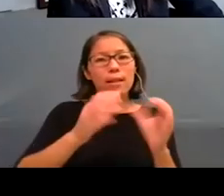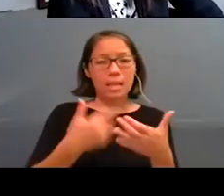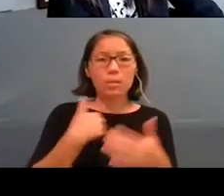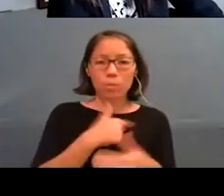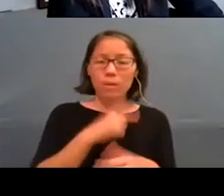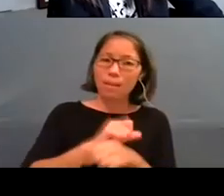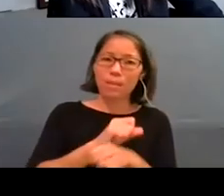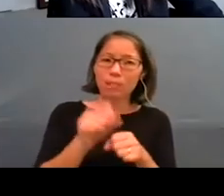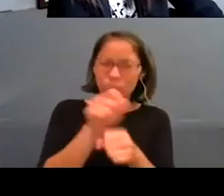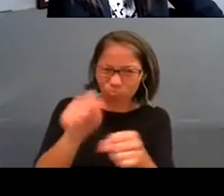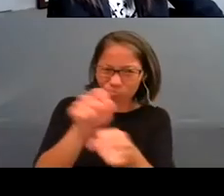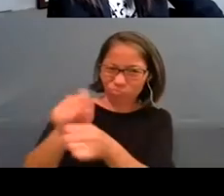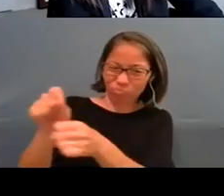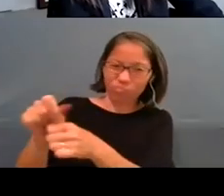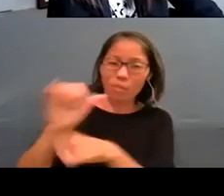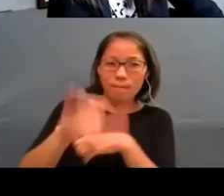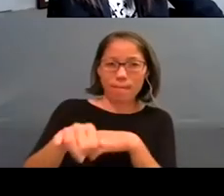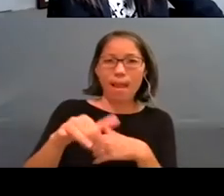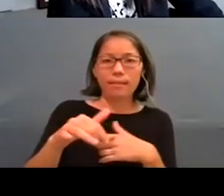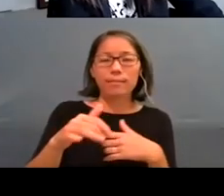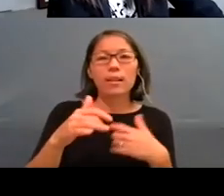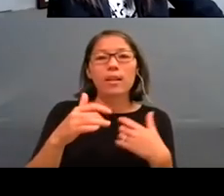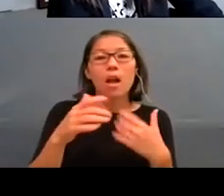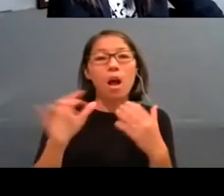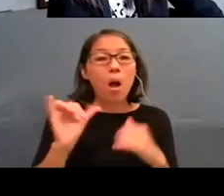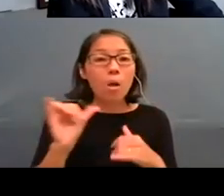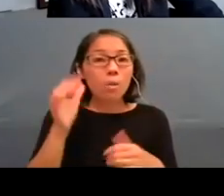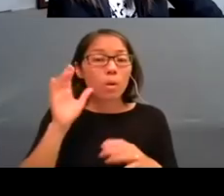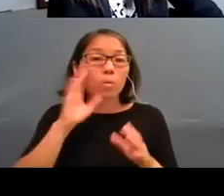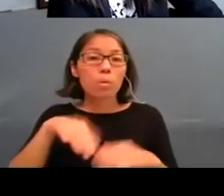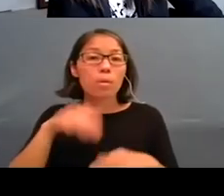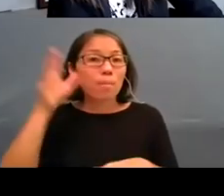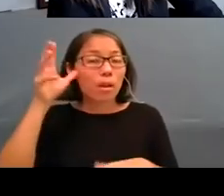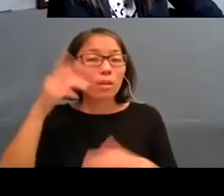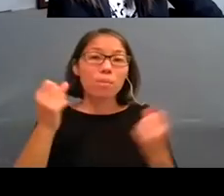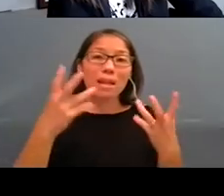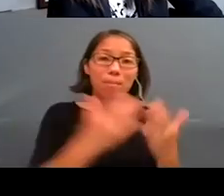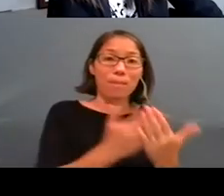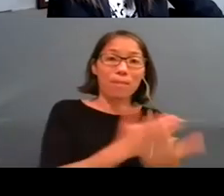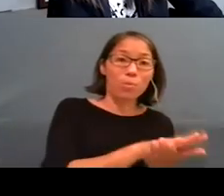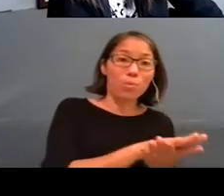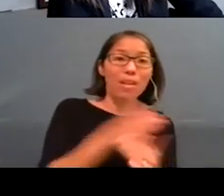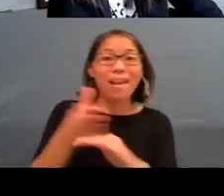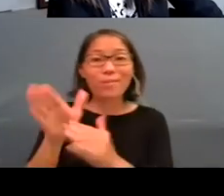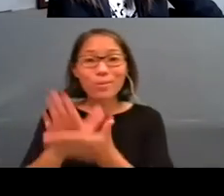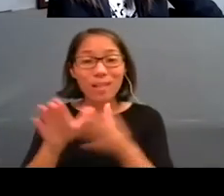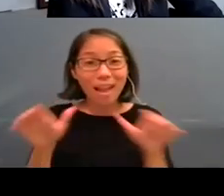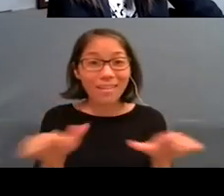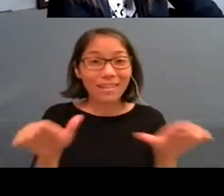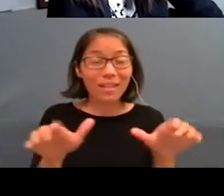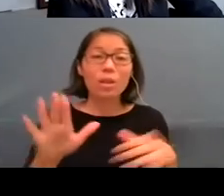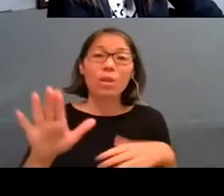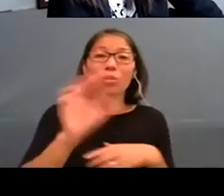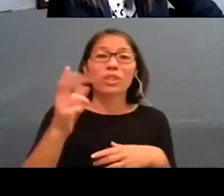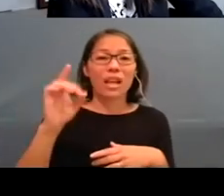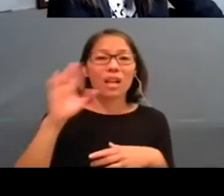absolutely working on that. And in addition, as you know, parents, there are many after school and before school activities, and your child would be